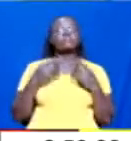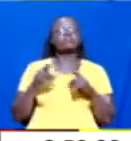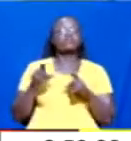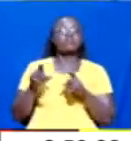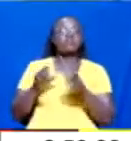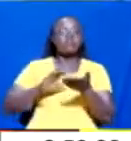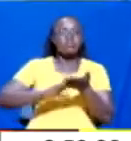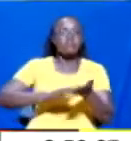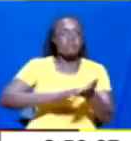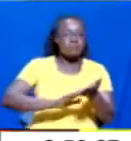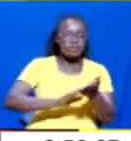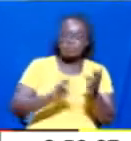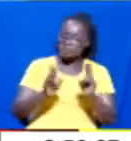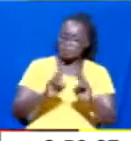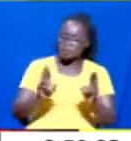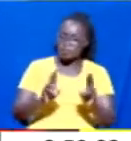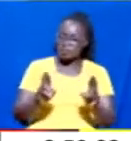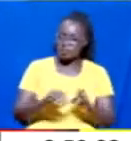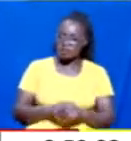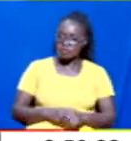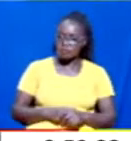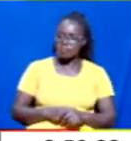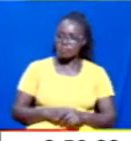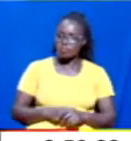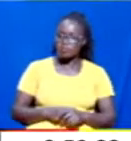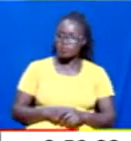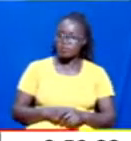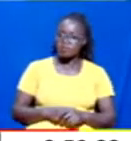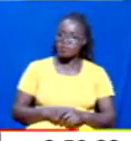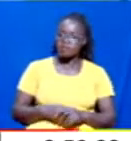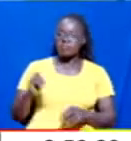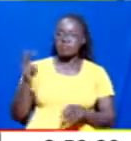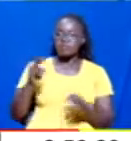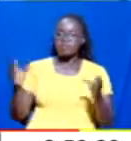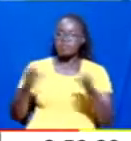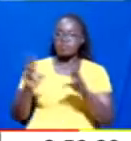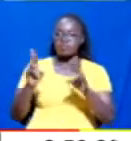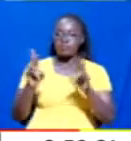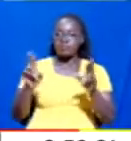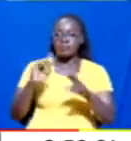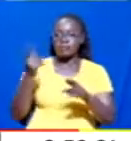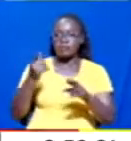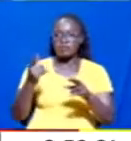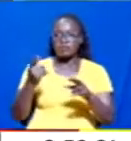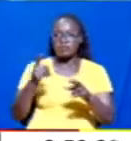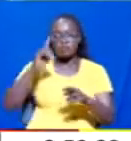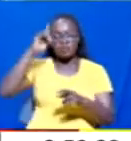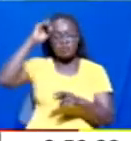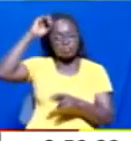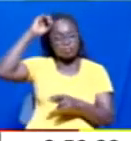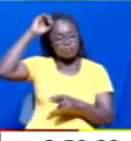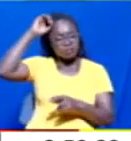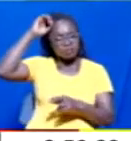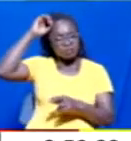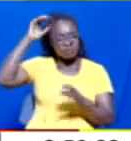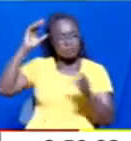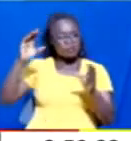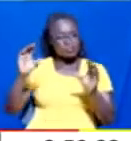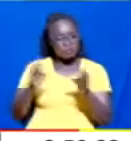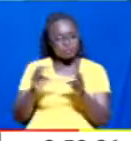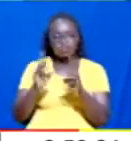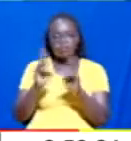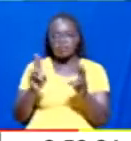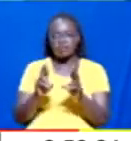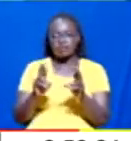ready. We have our second class ready and our first original first class ready. You know